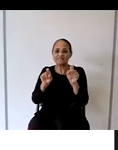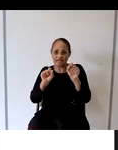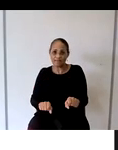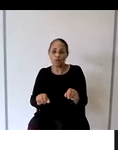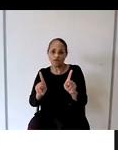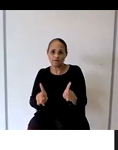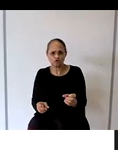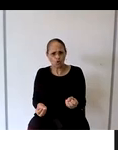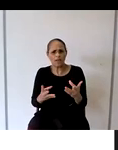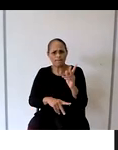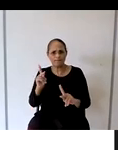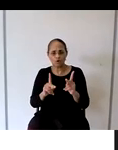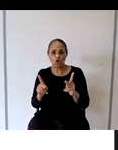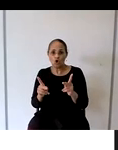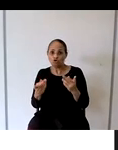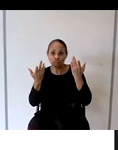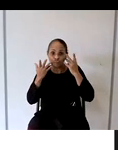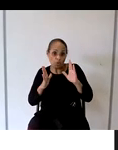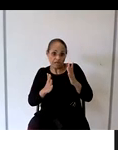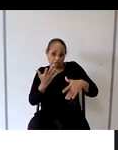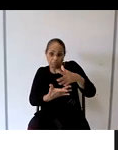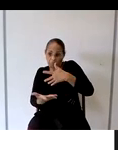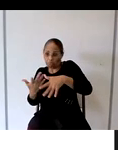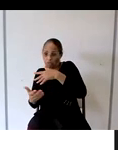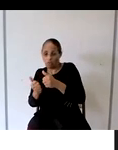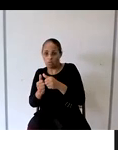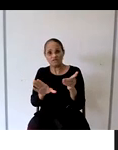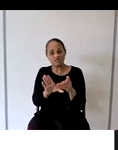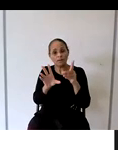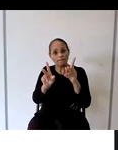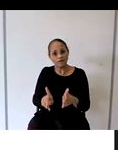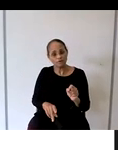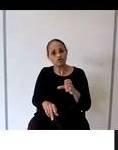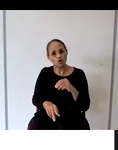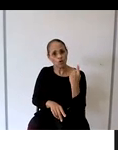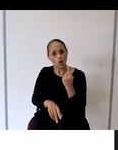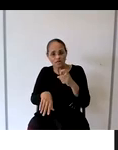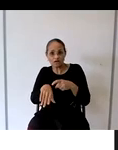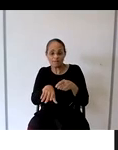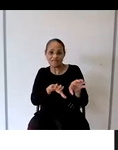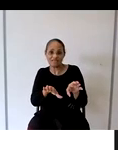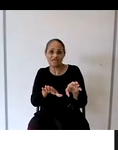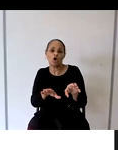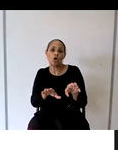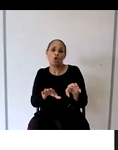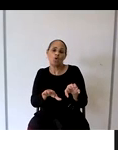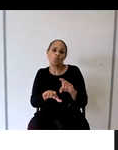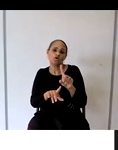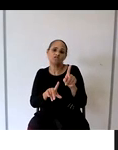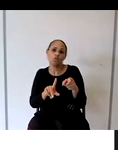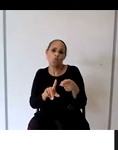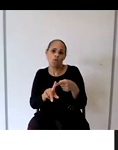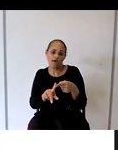a lot of people don't even have interactions with people with disabilities. And the only time that he did was when they were a